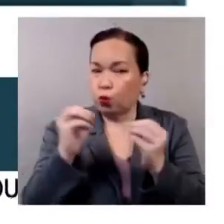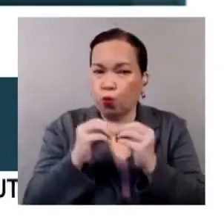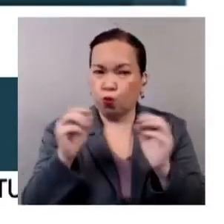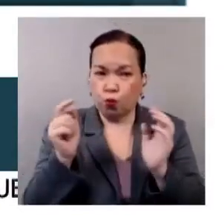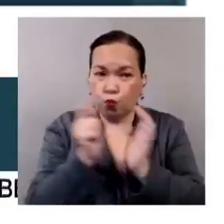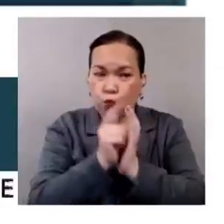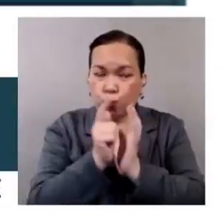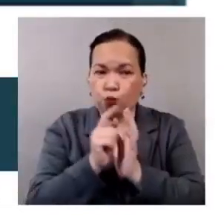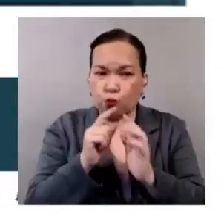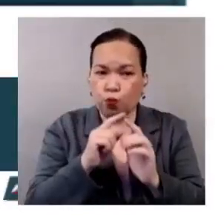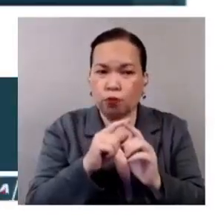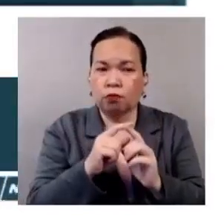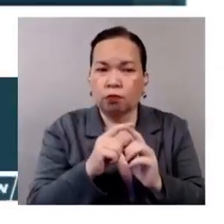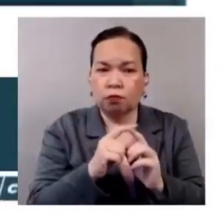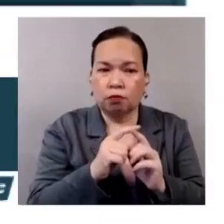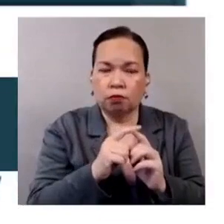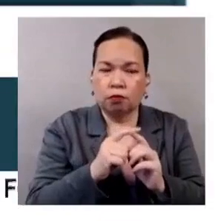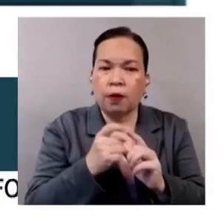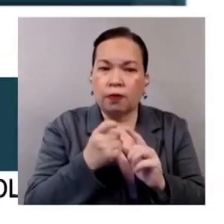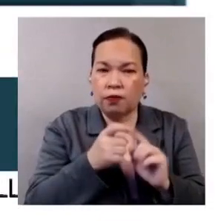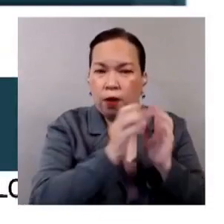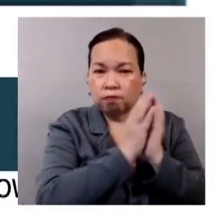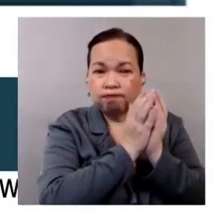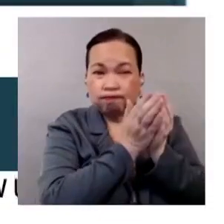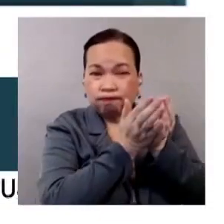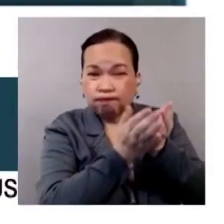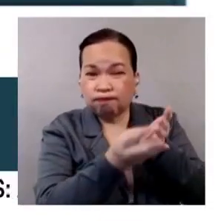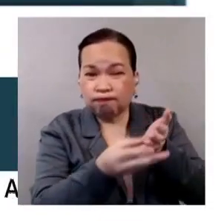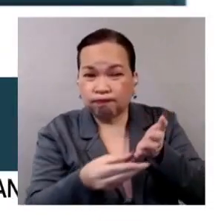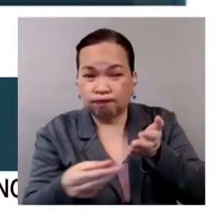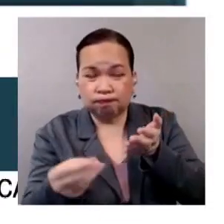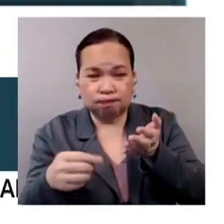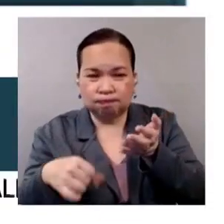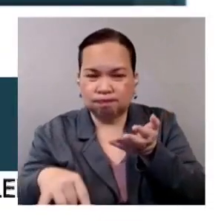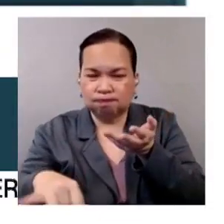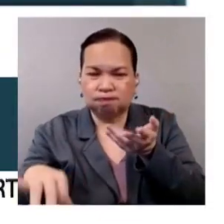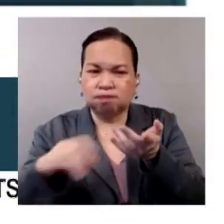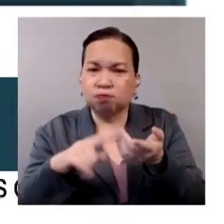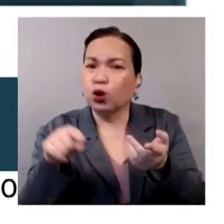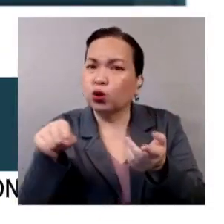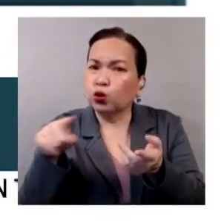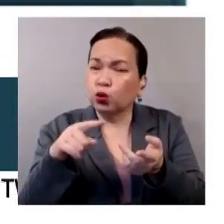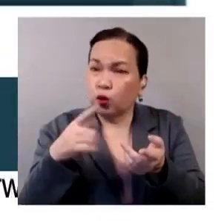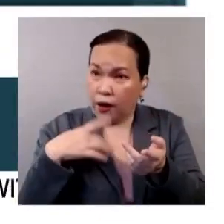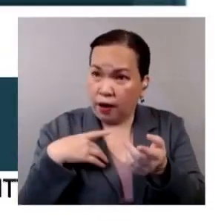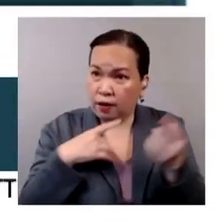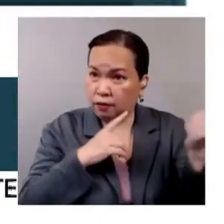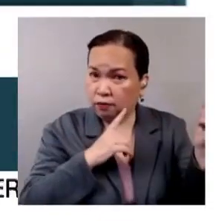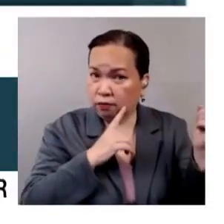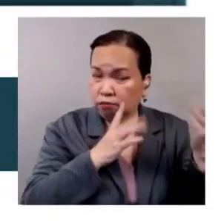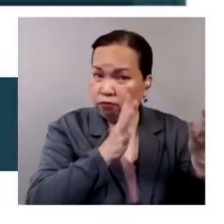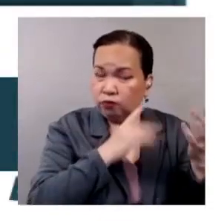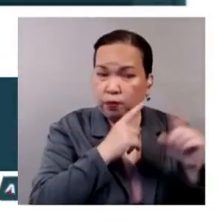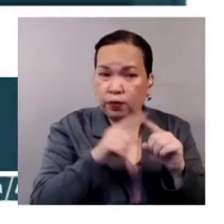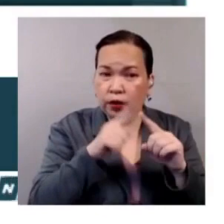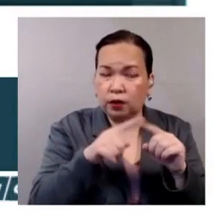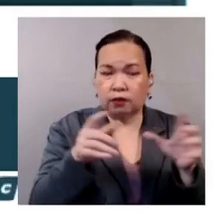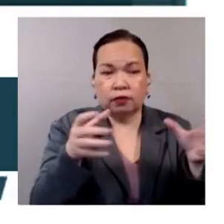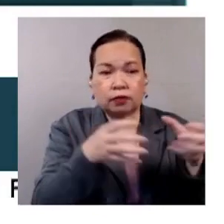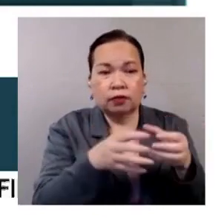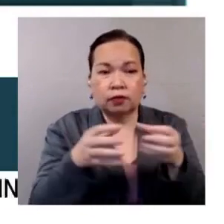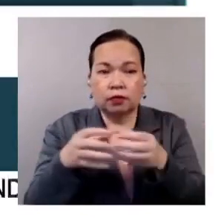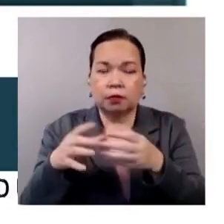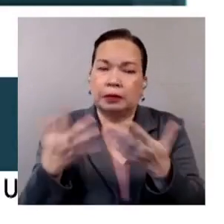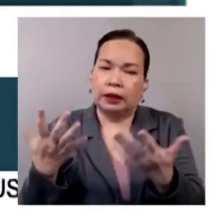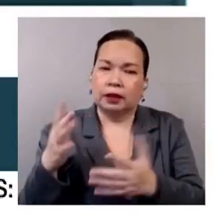spill from the sunken MT Empress. No? Have you gotten any assurance from concerned agencies? I'm talking about the Department